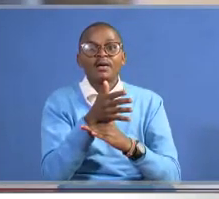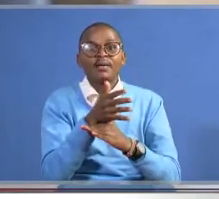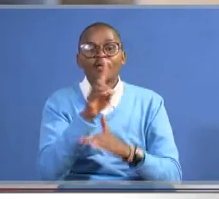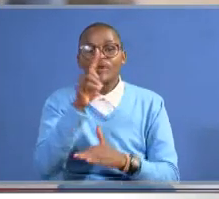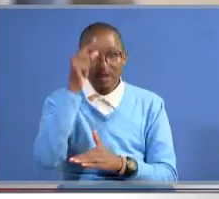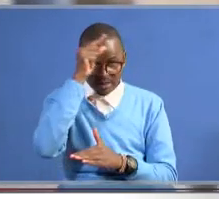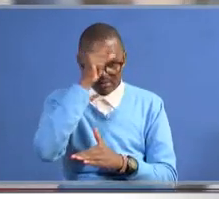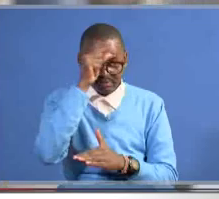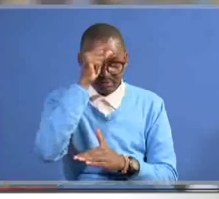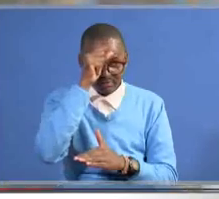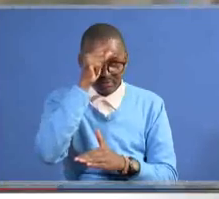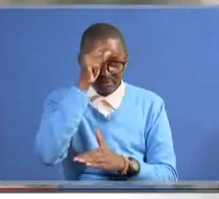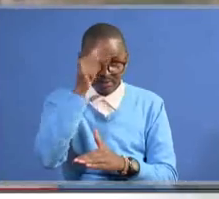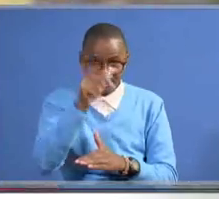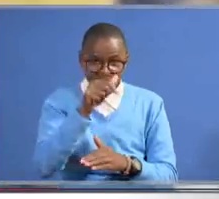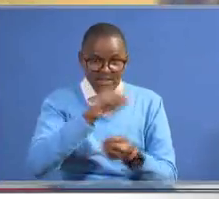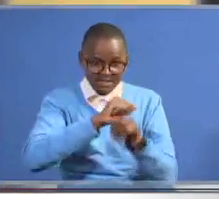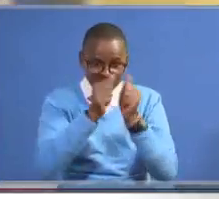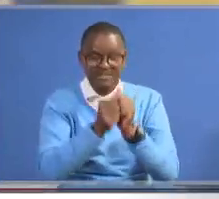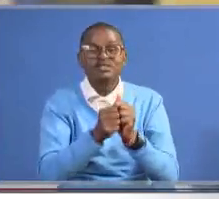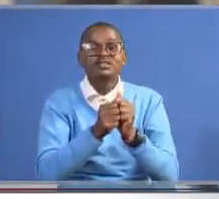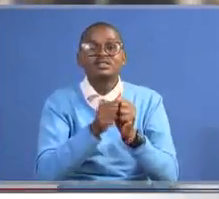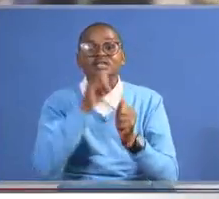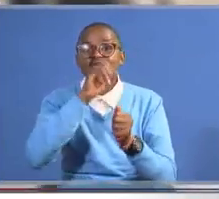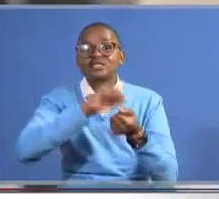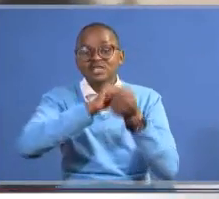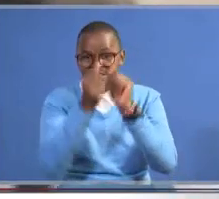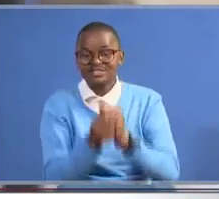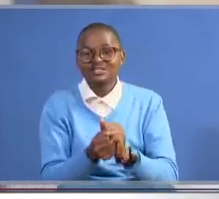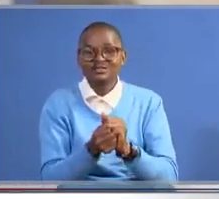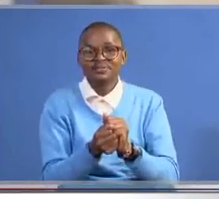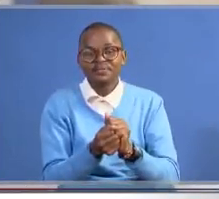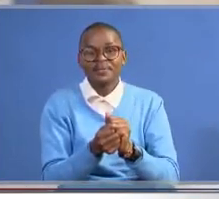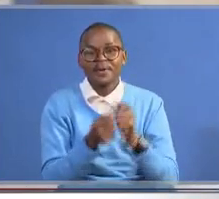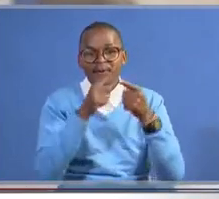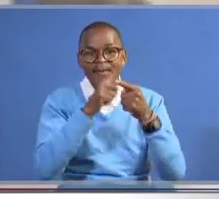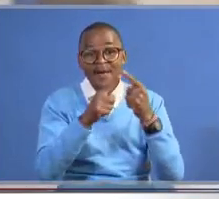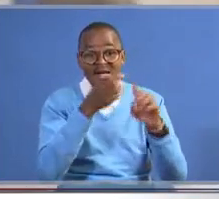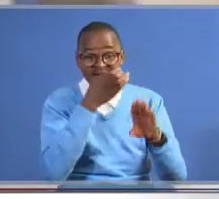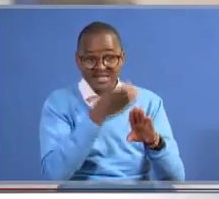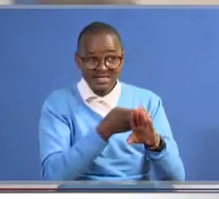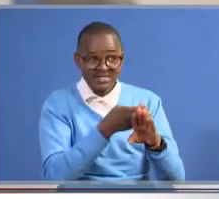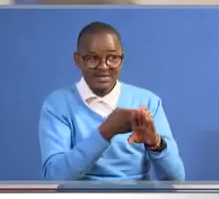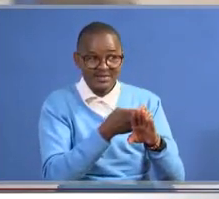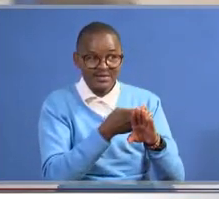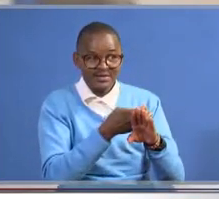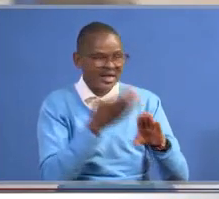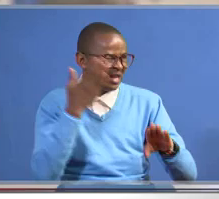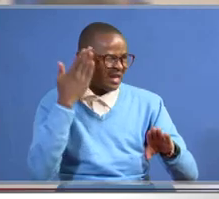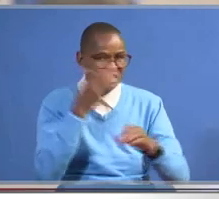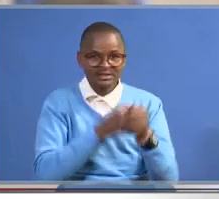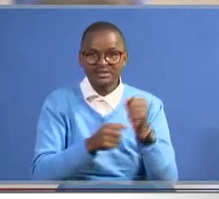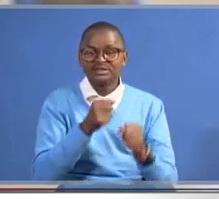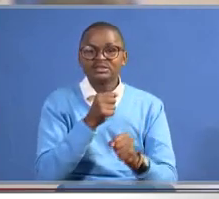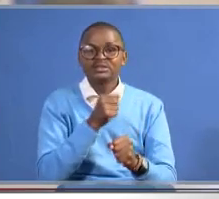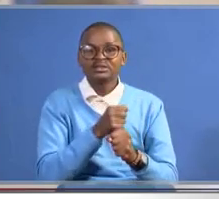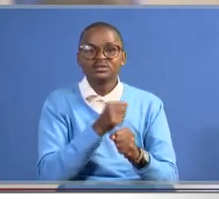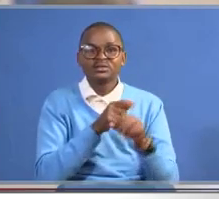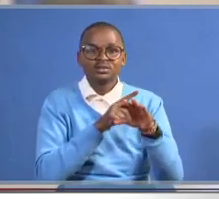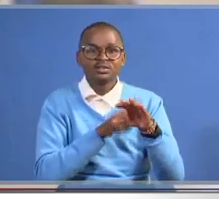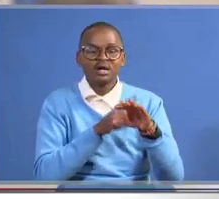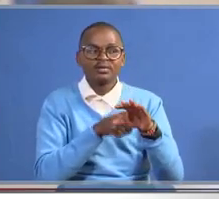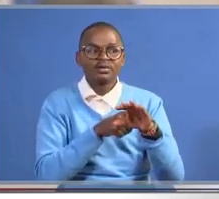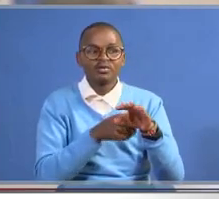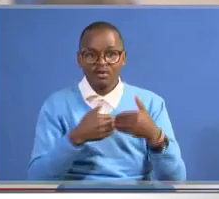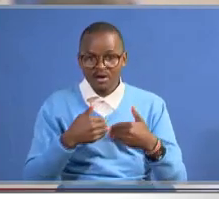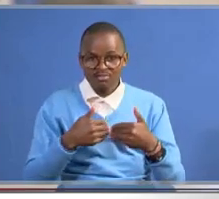one government any change it's change but it's hard last period is